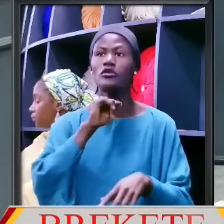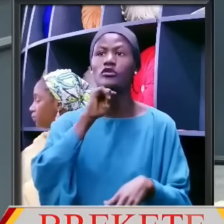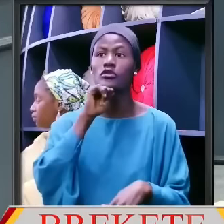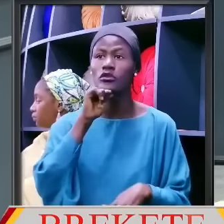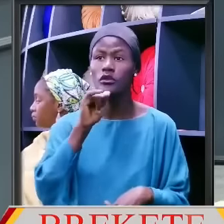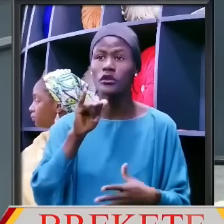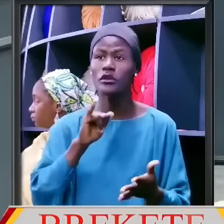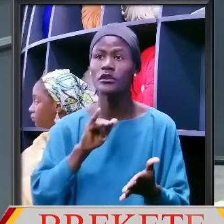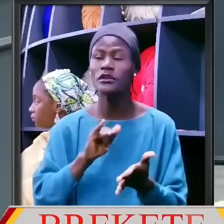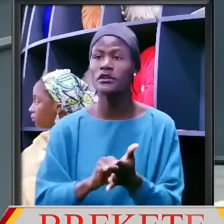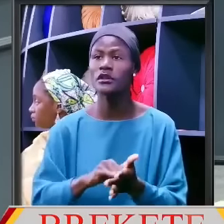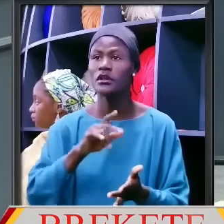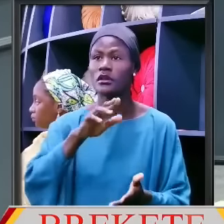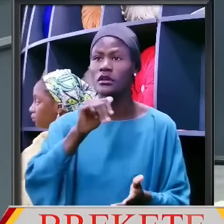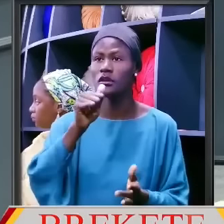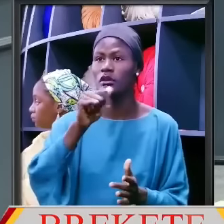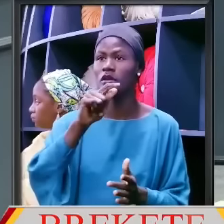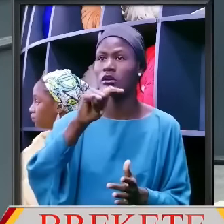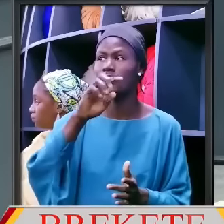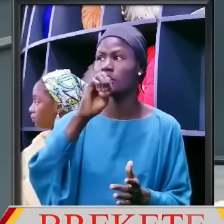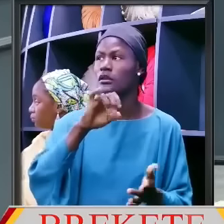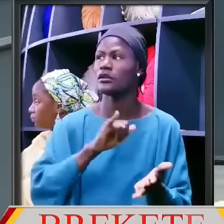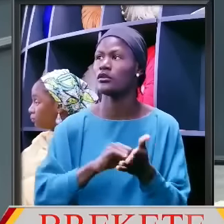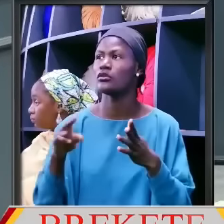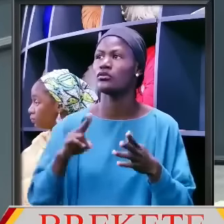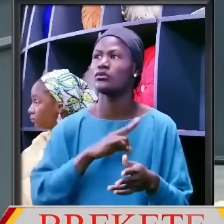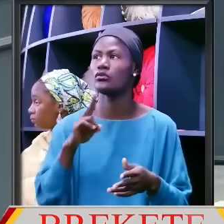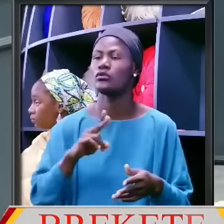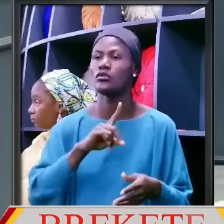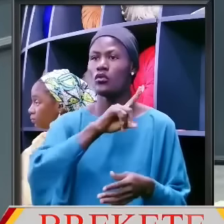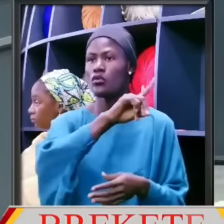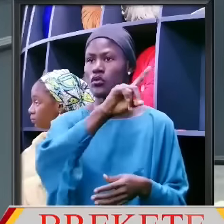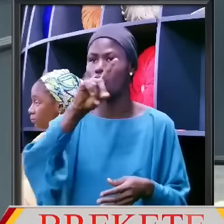be that rate we go use now present rate